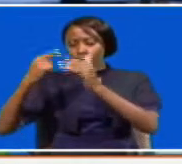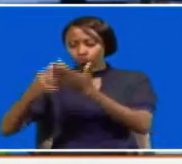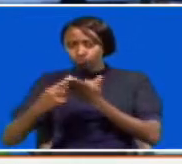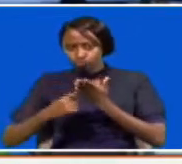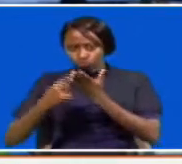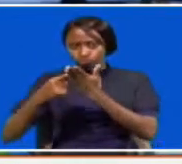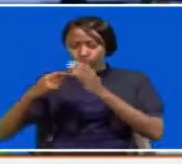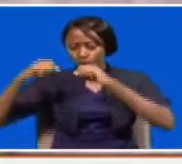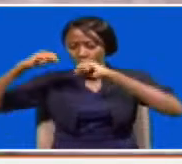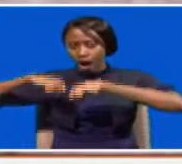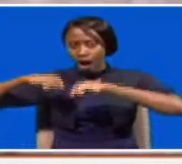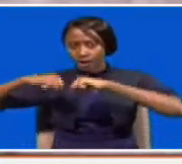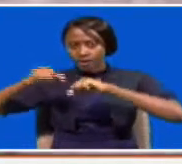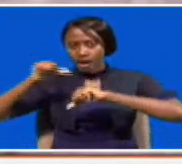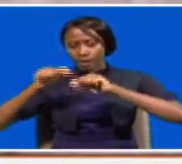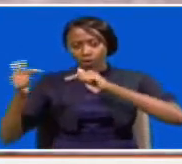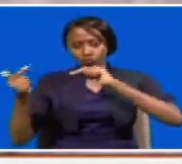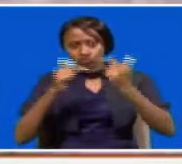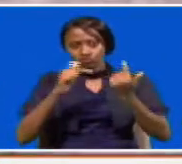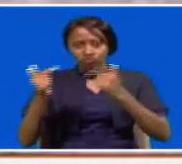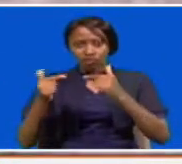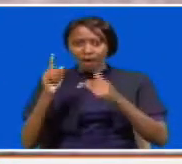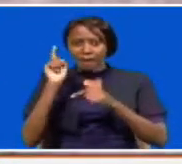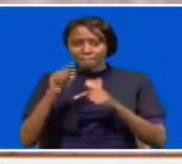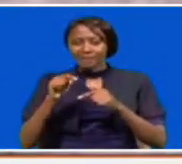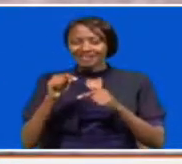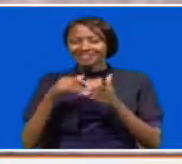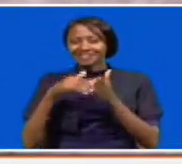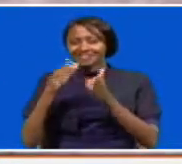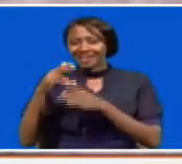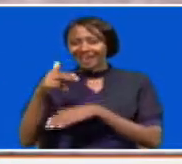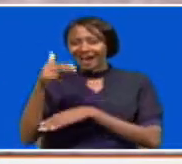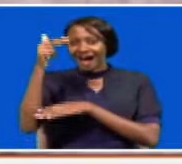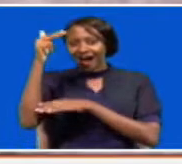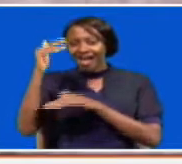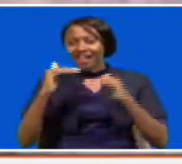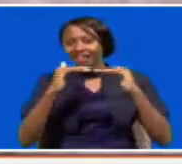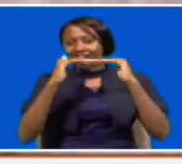hayo yanayozozana. We need to send a high level